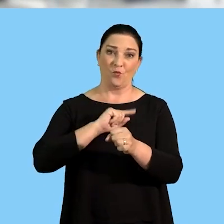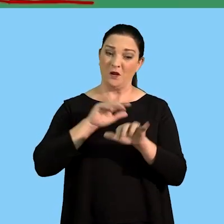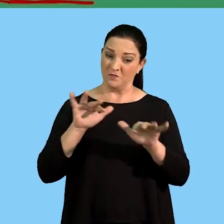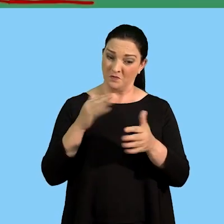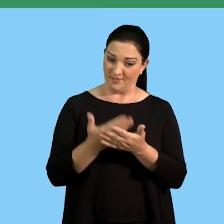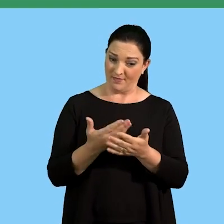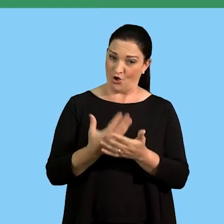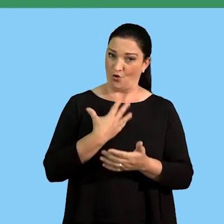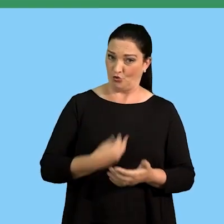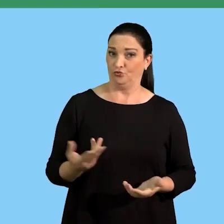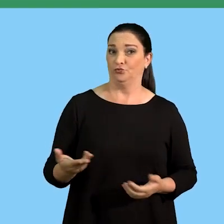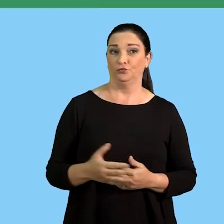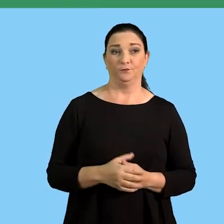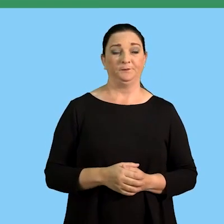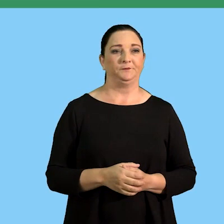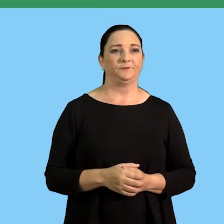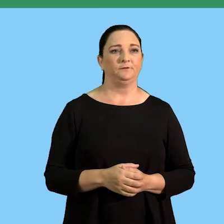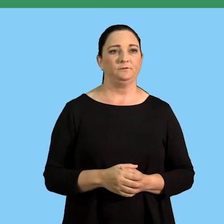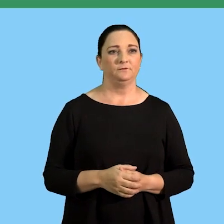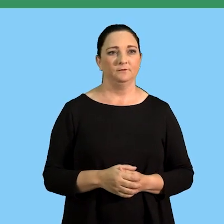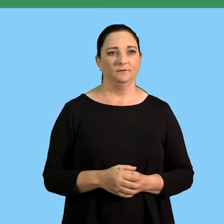not harmed.